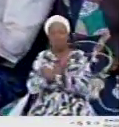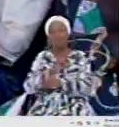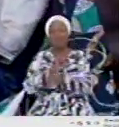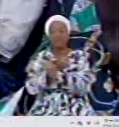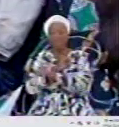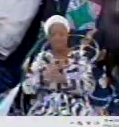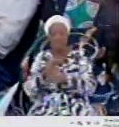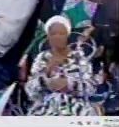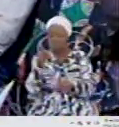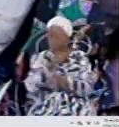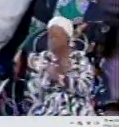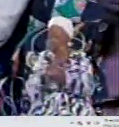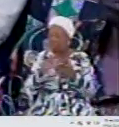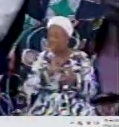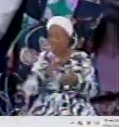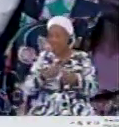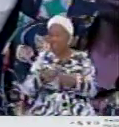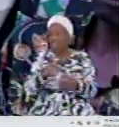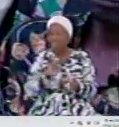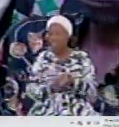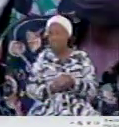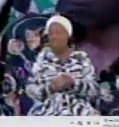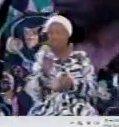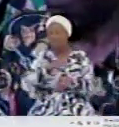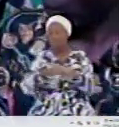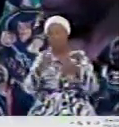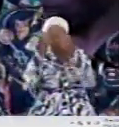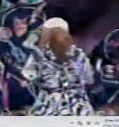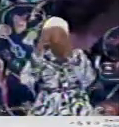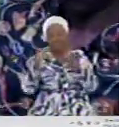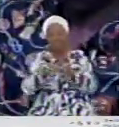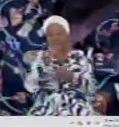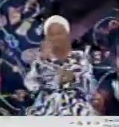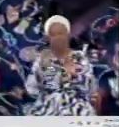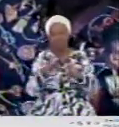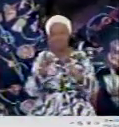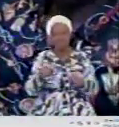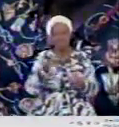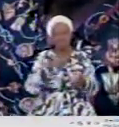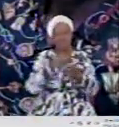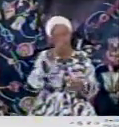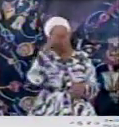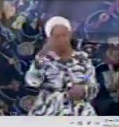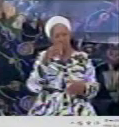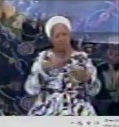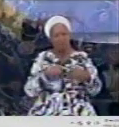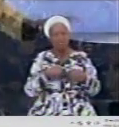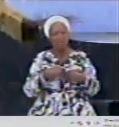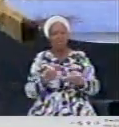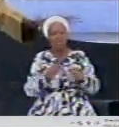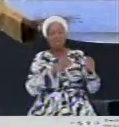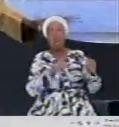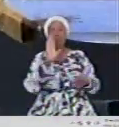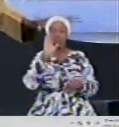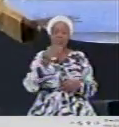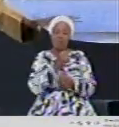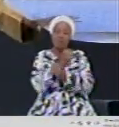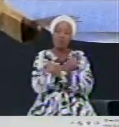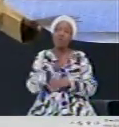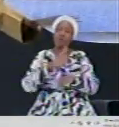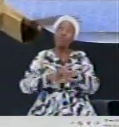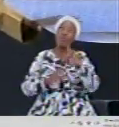what? That one is not real. It says, because he has set his love upon me, therefore when I